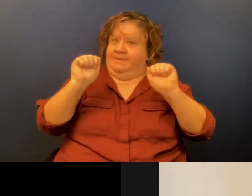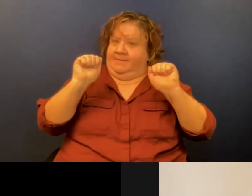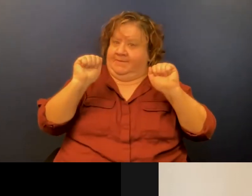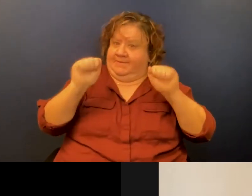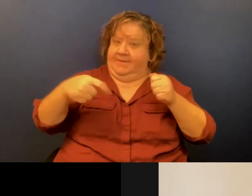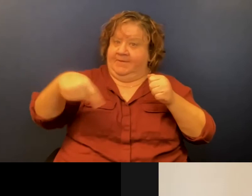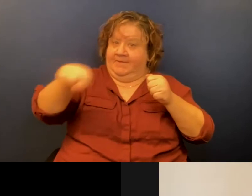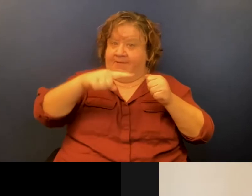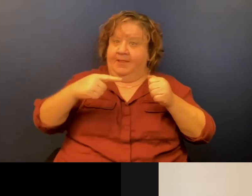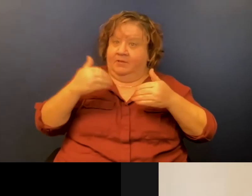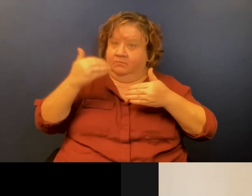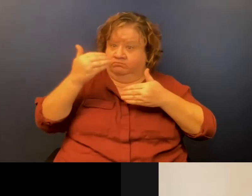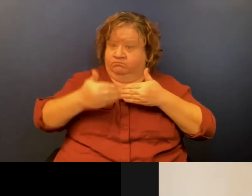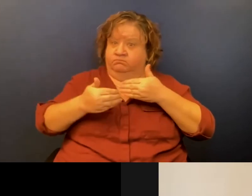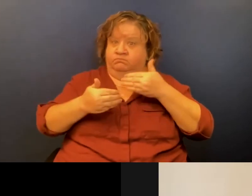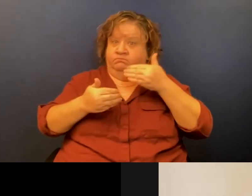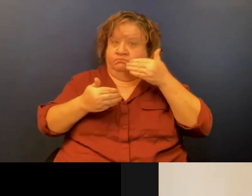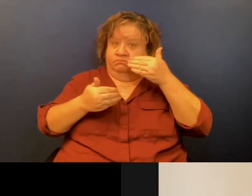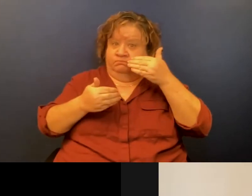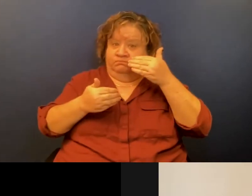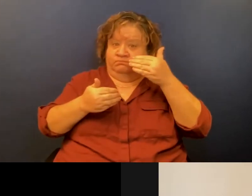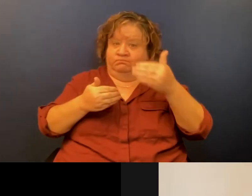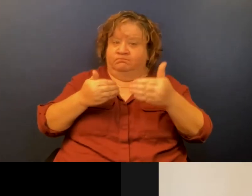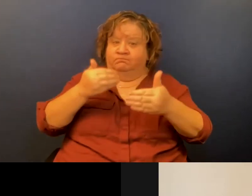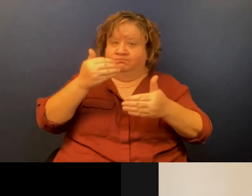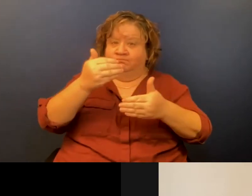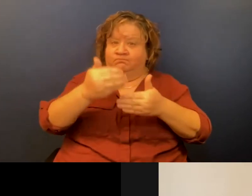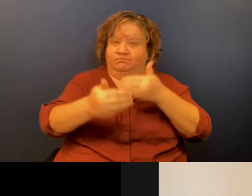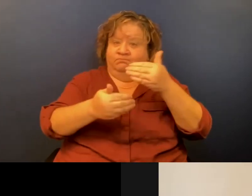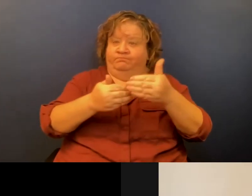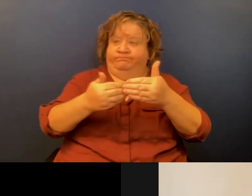in recreational spaces,